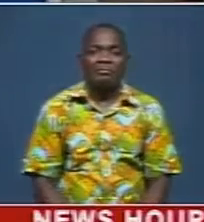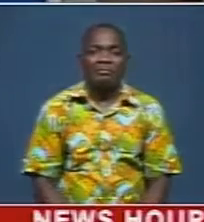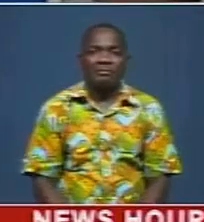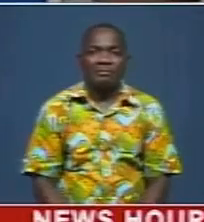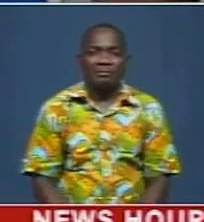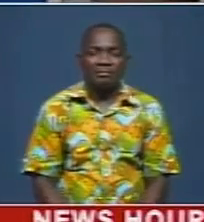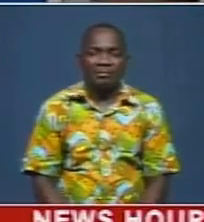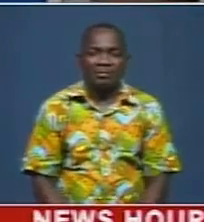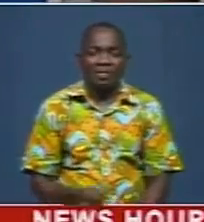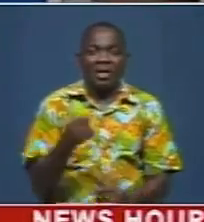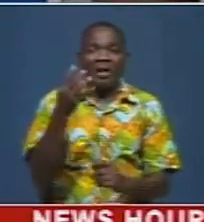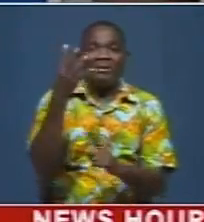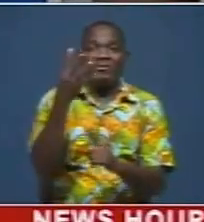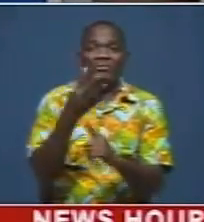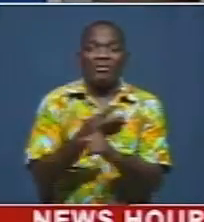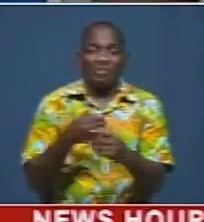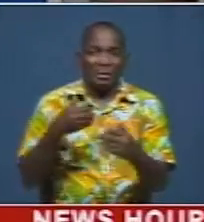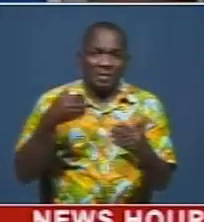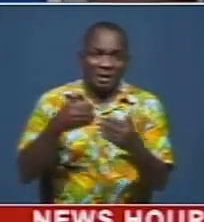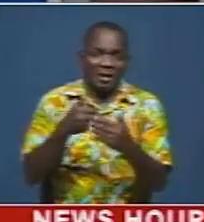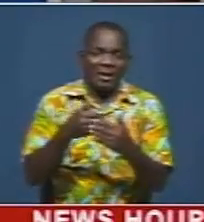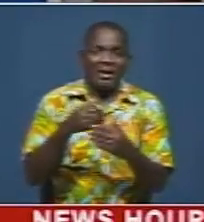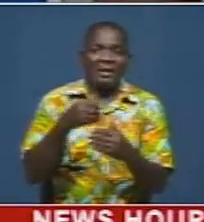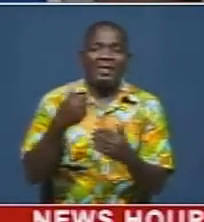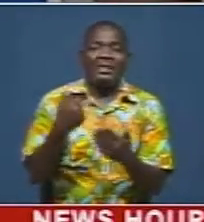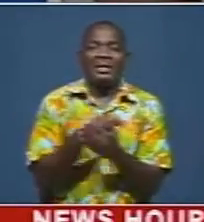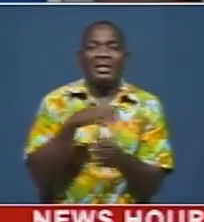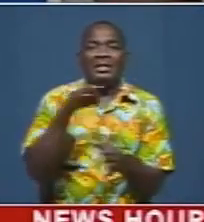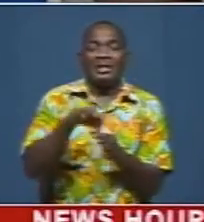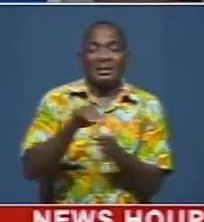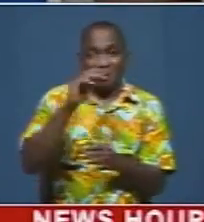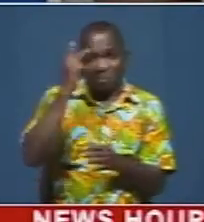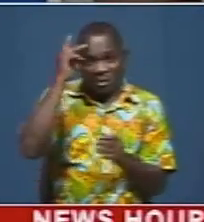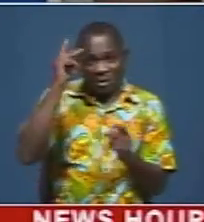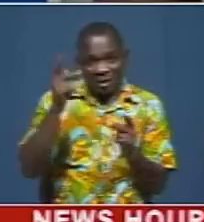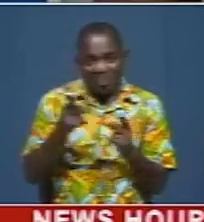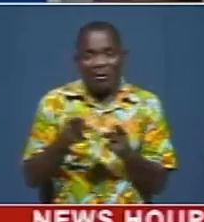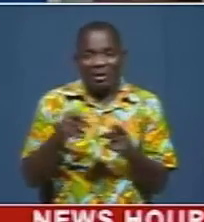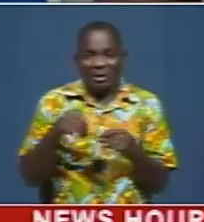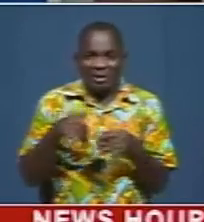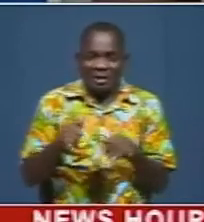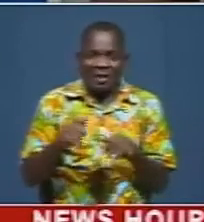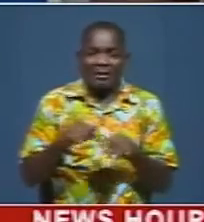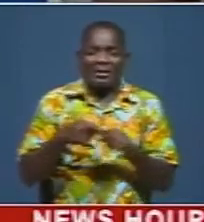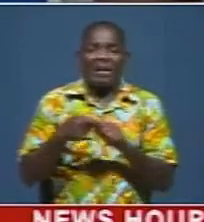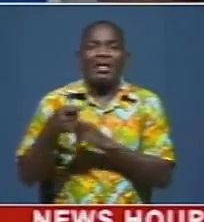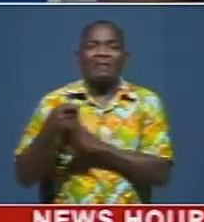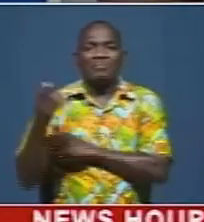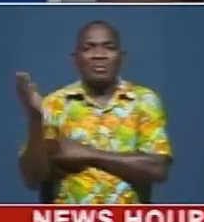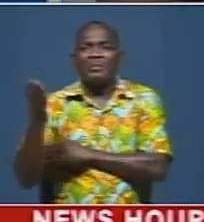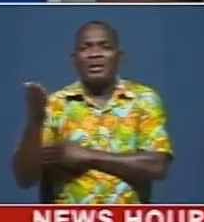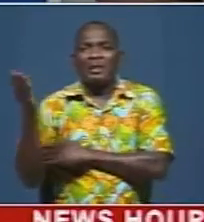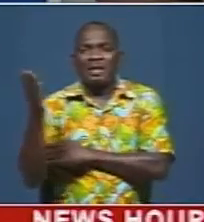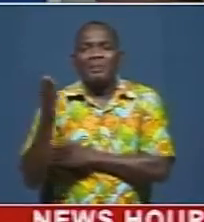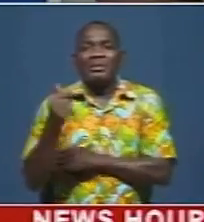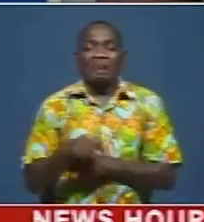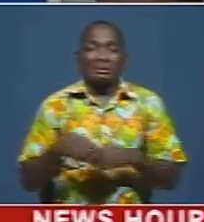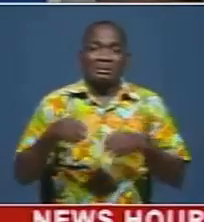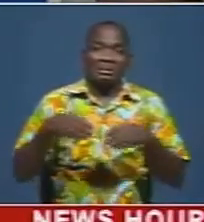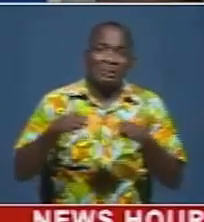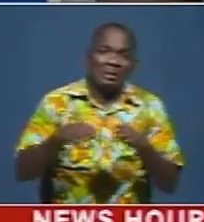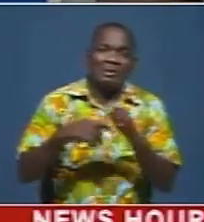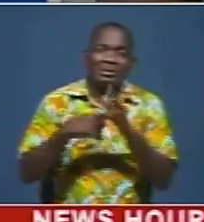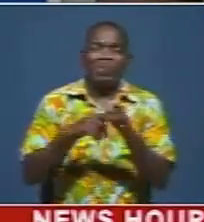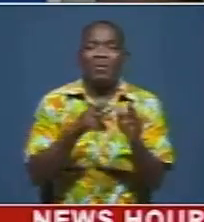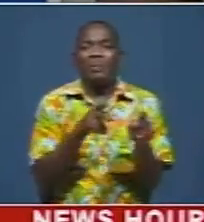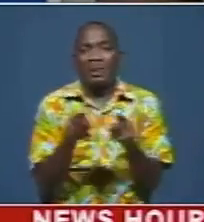It's barely 4 months to the December elections, and political parties are frenzied in their campaign activities, selling their development plans